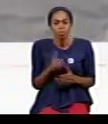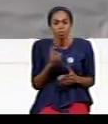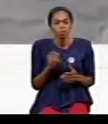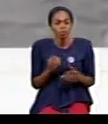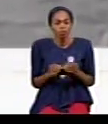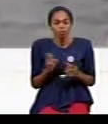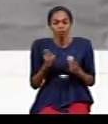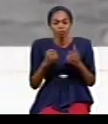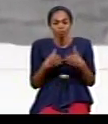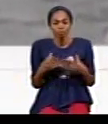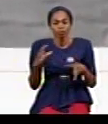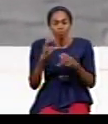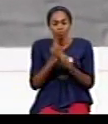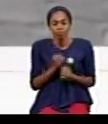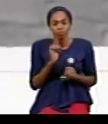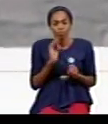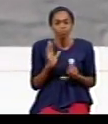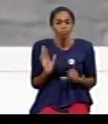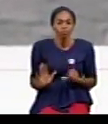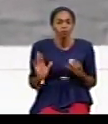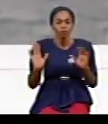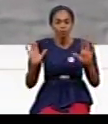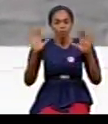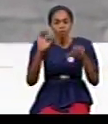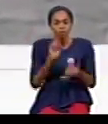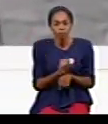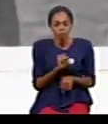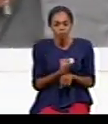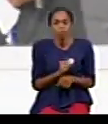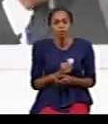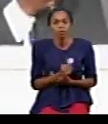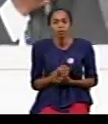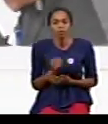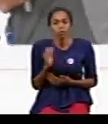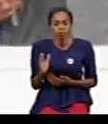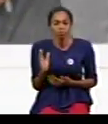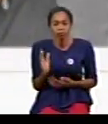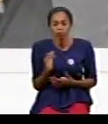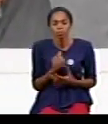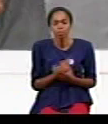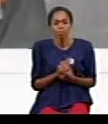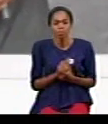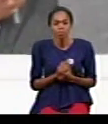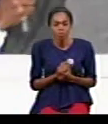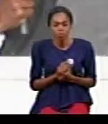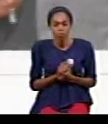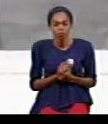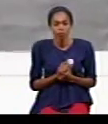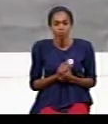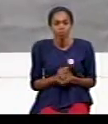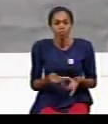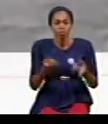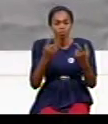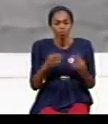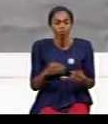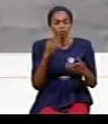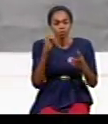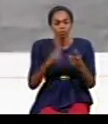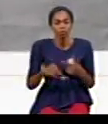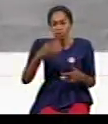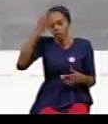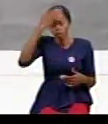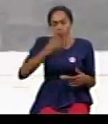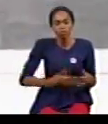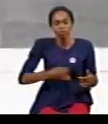you have the testimony you want. Now, just walk, move majestically like